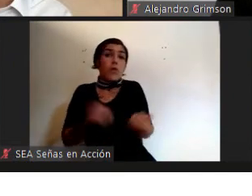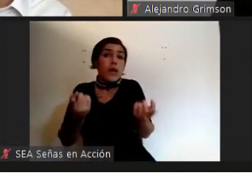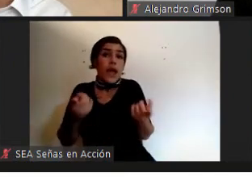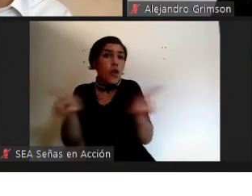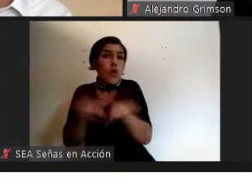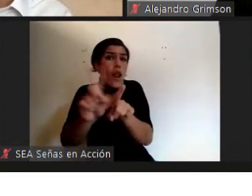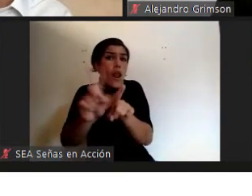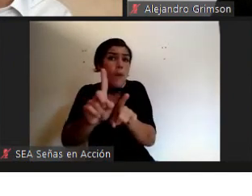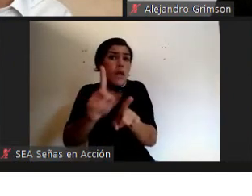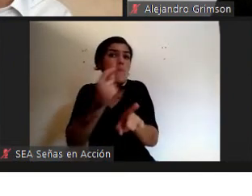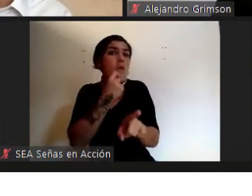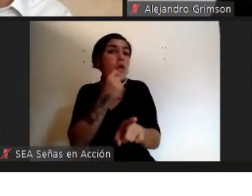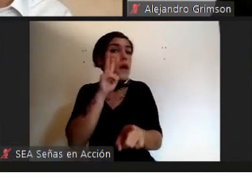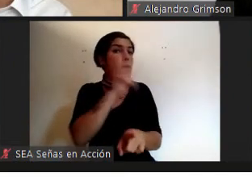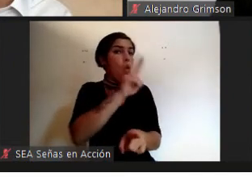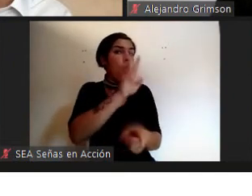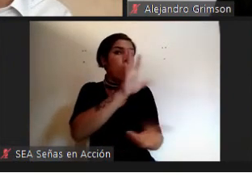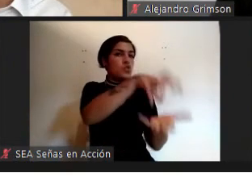a powerful collection